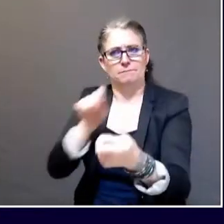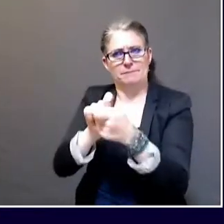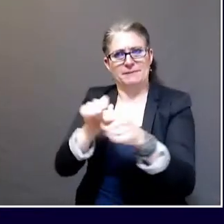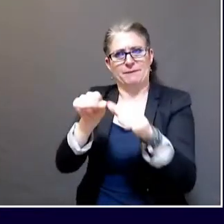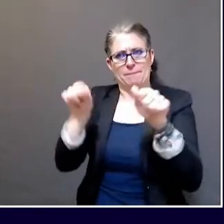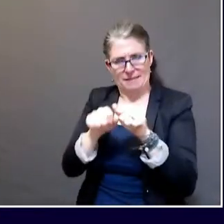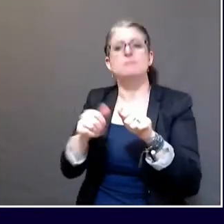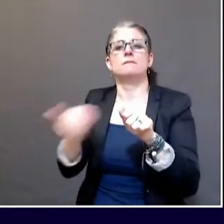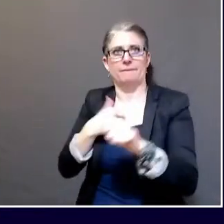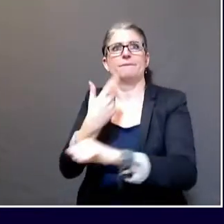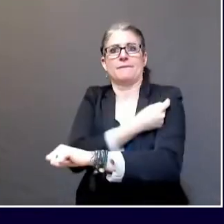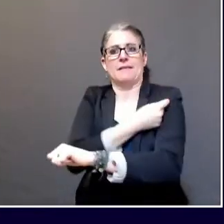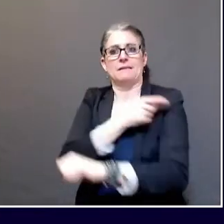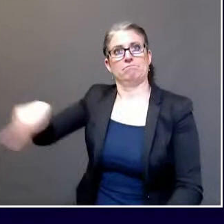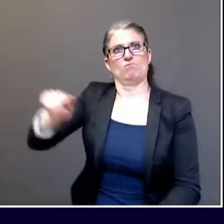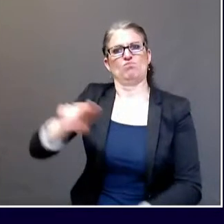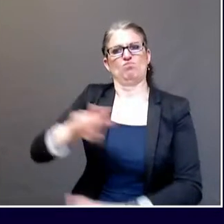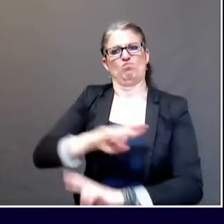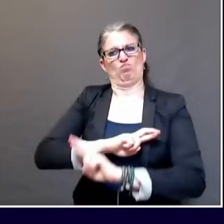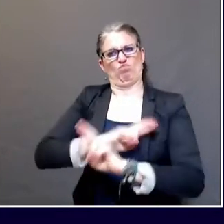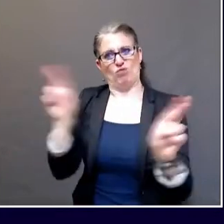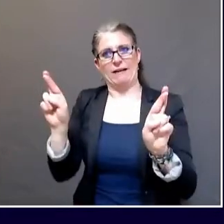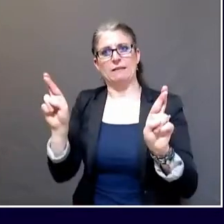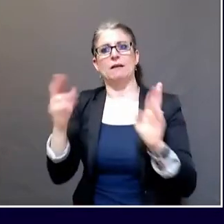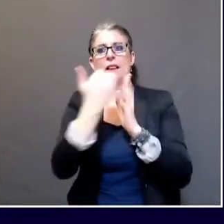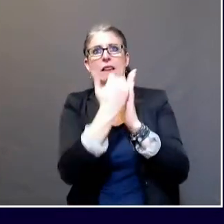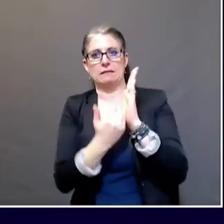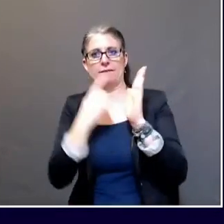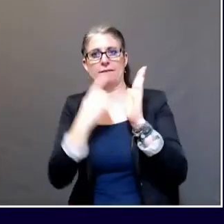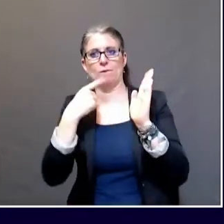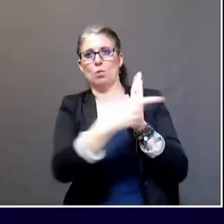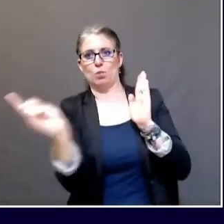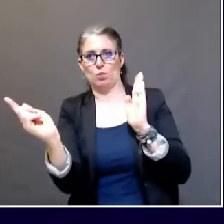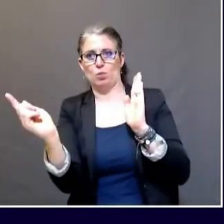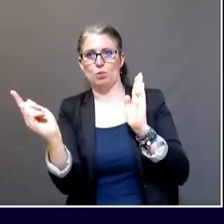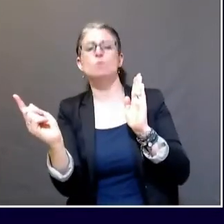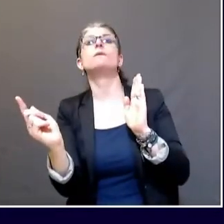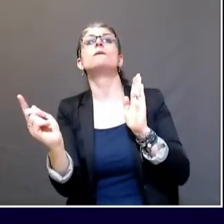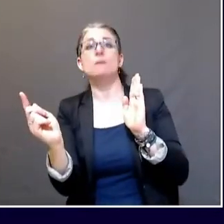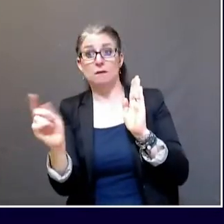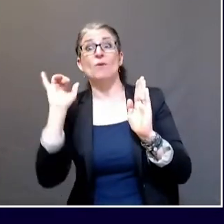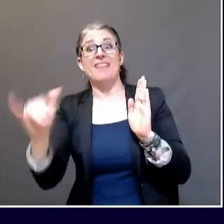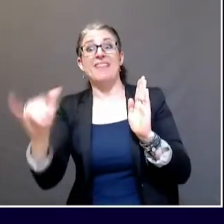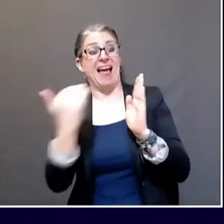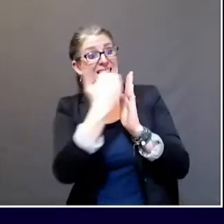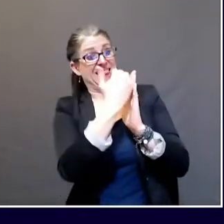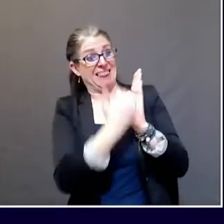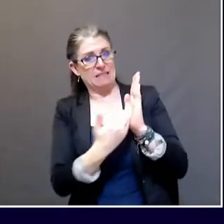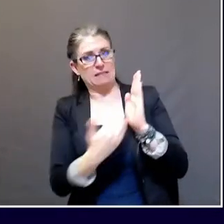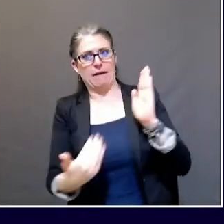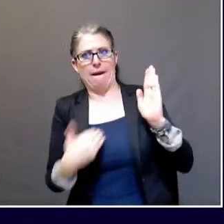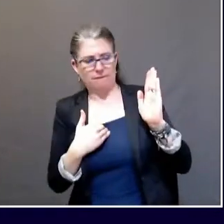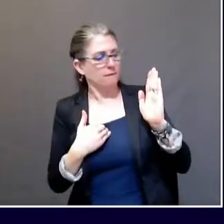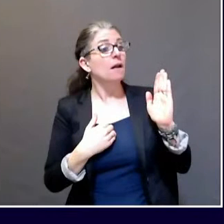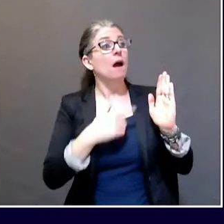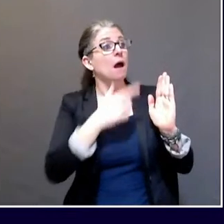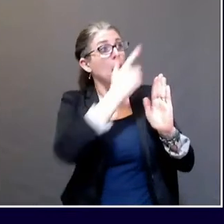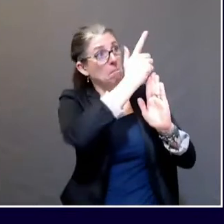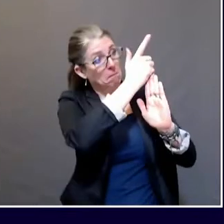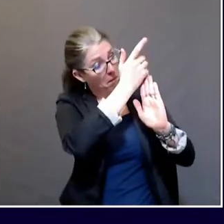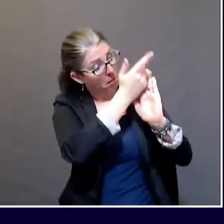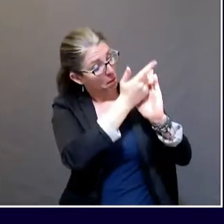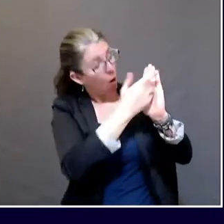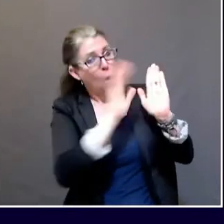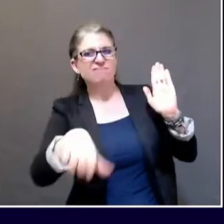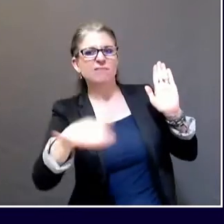to schedule patients, we could then have confidence in putting onto our website. So it wasn't as if we deemed these the places